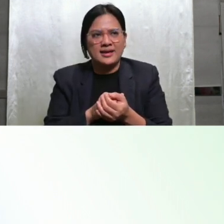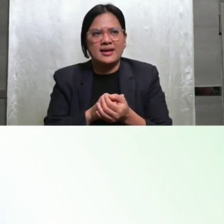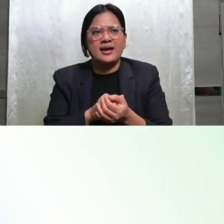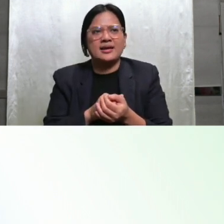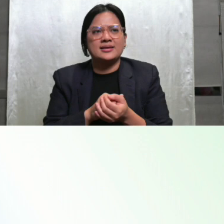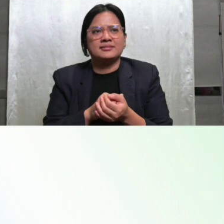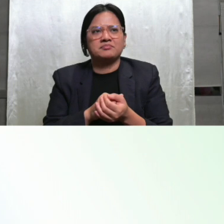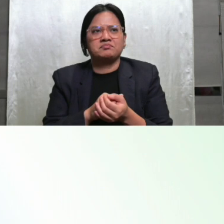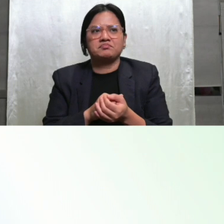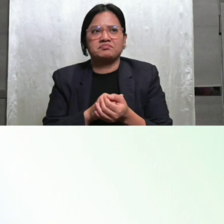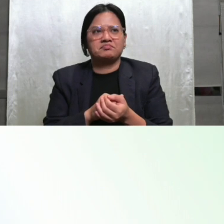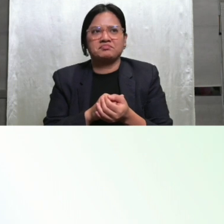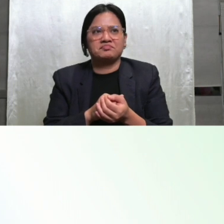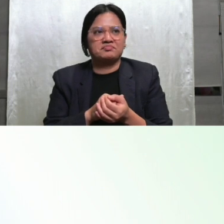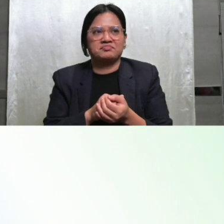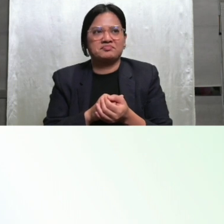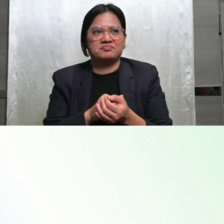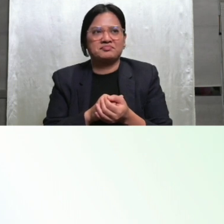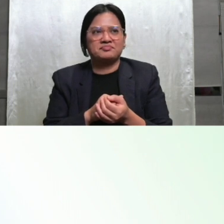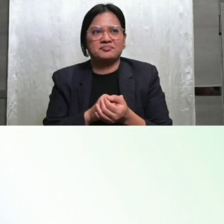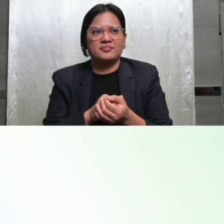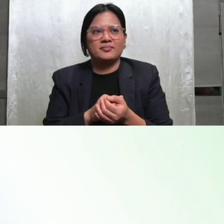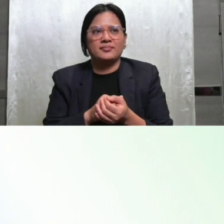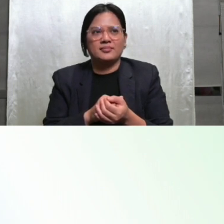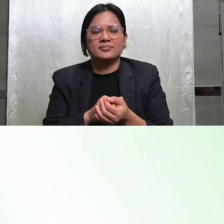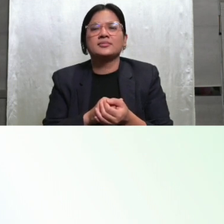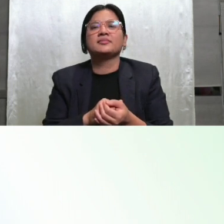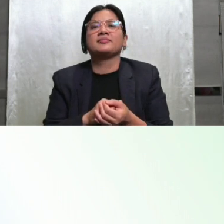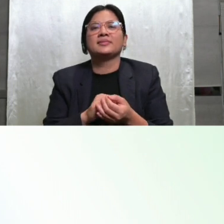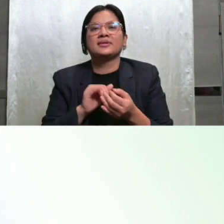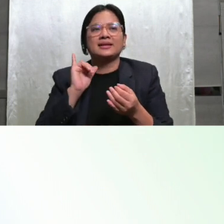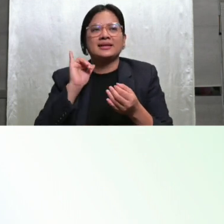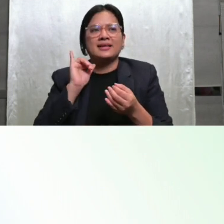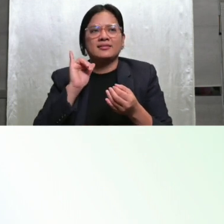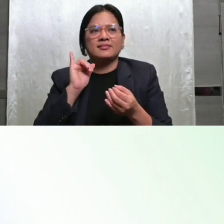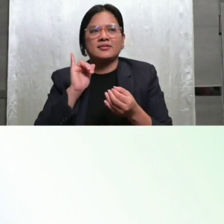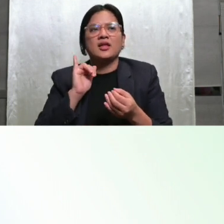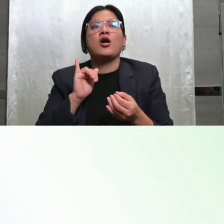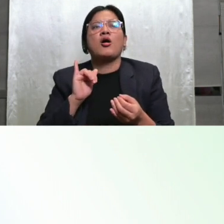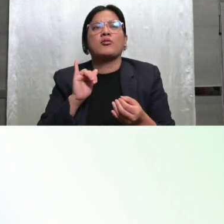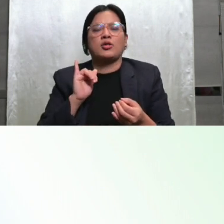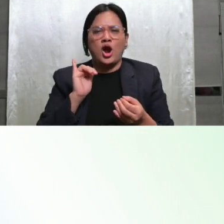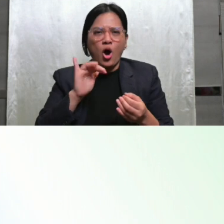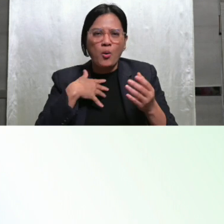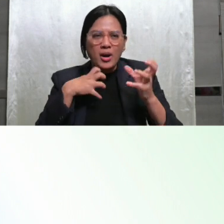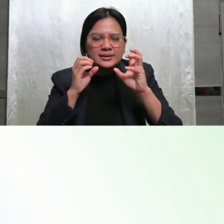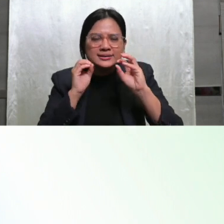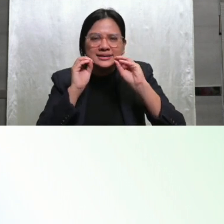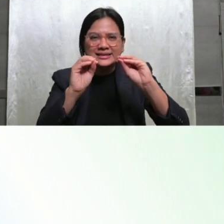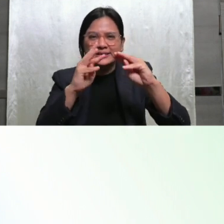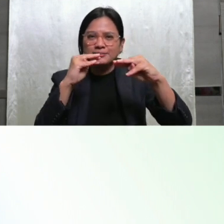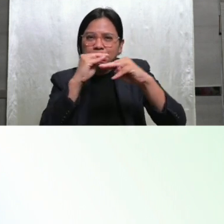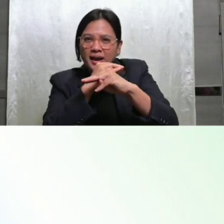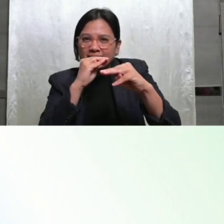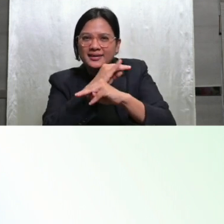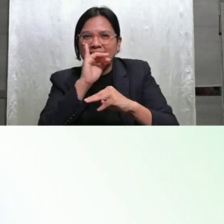use this data to feed into our AI solutions the actual data that actually make your students' journey